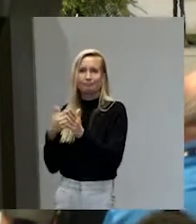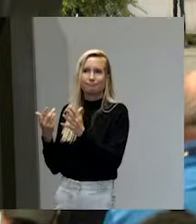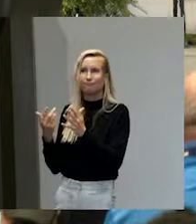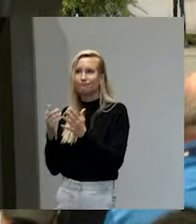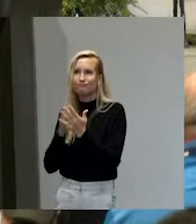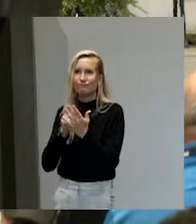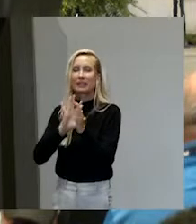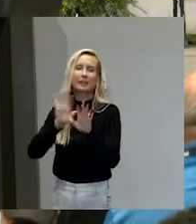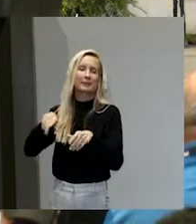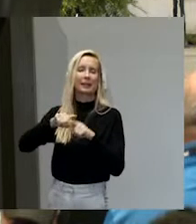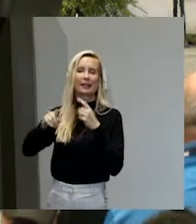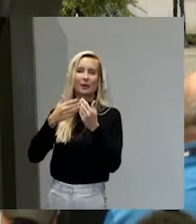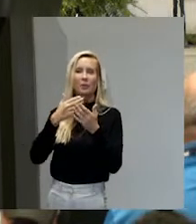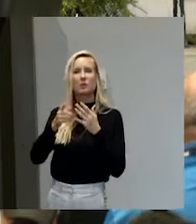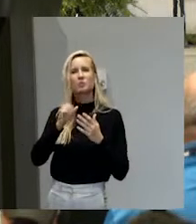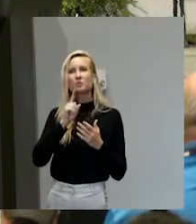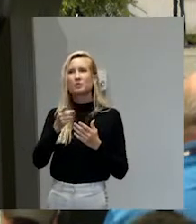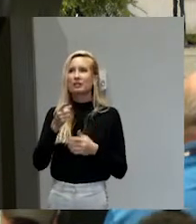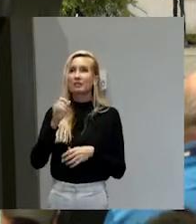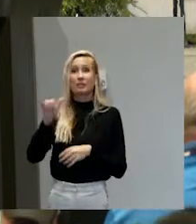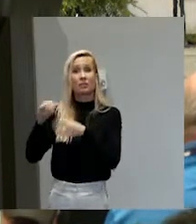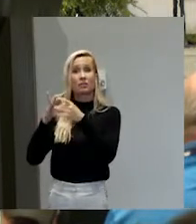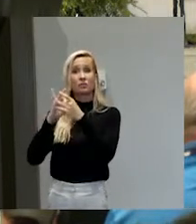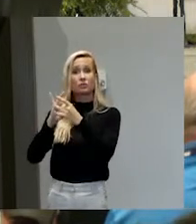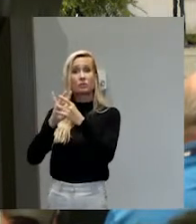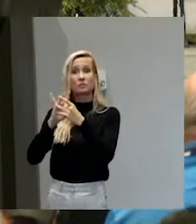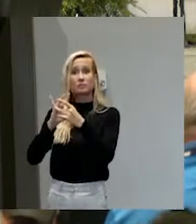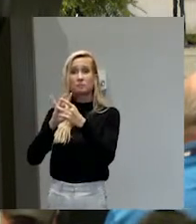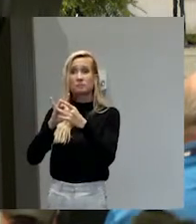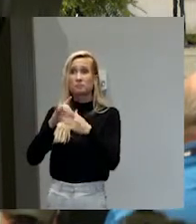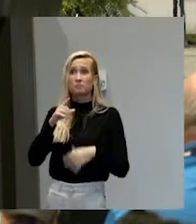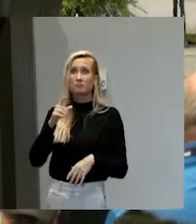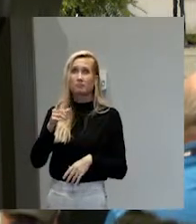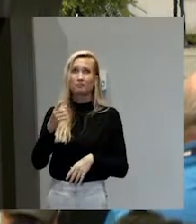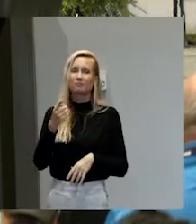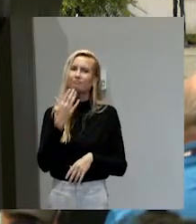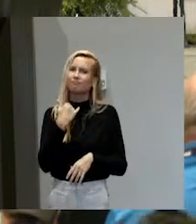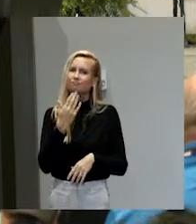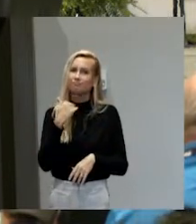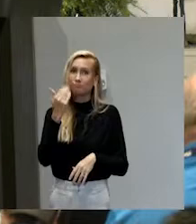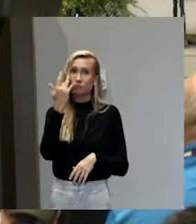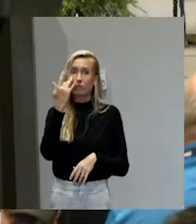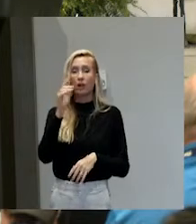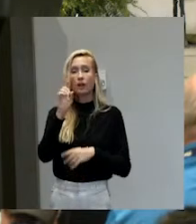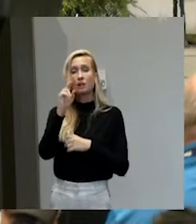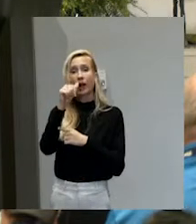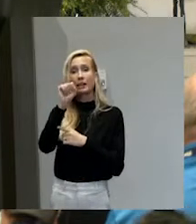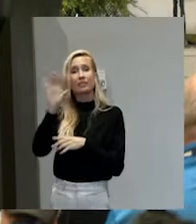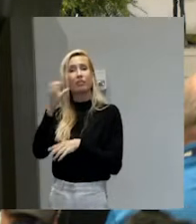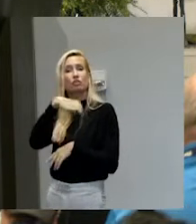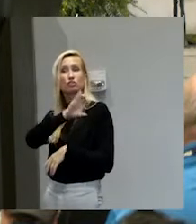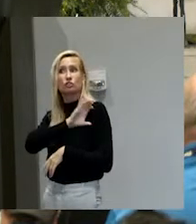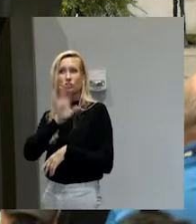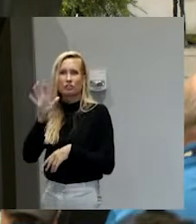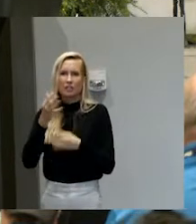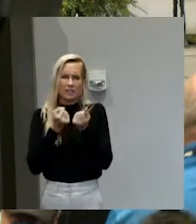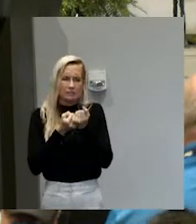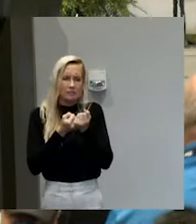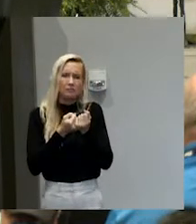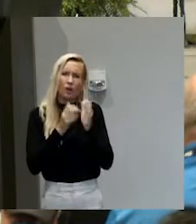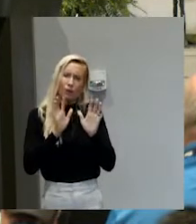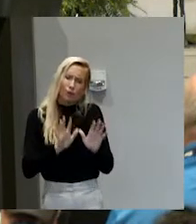So there's something very sweet about Douglas because he soothes and calms Violet, and I think that's